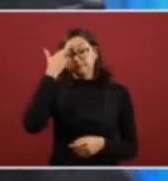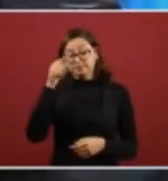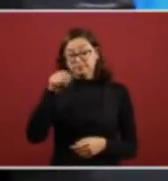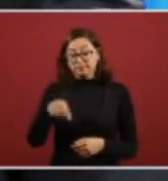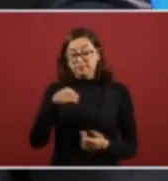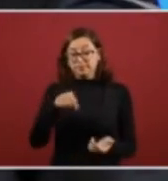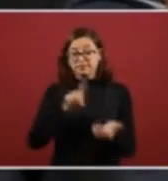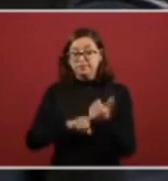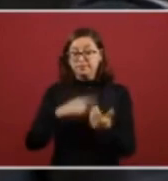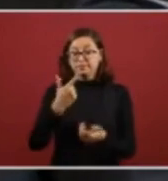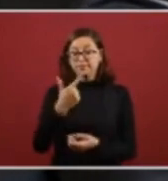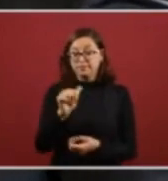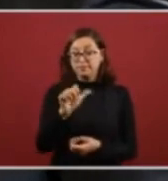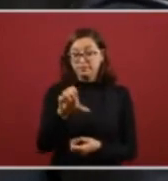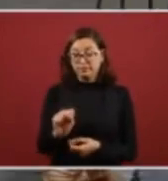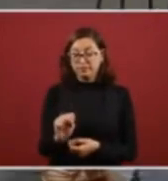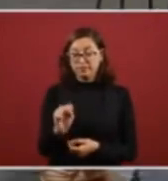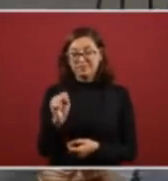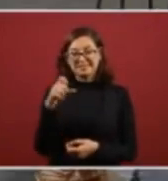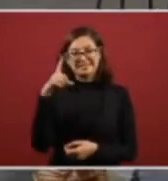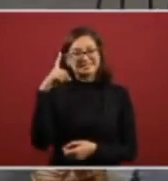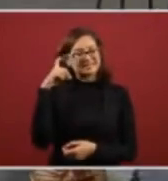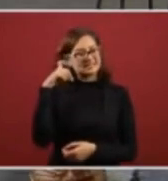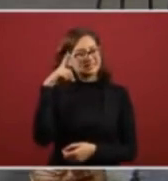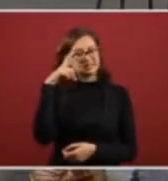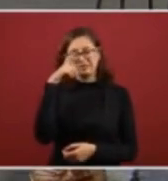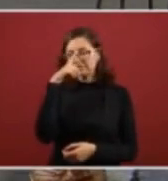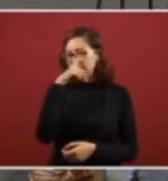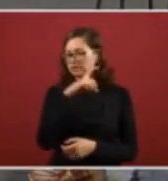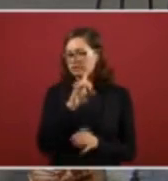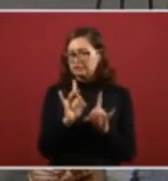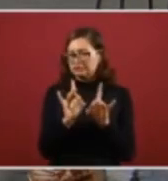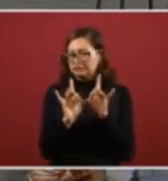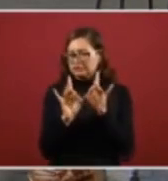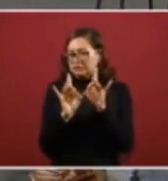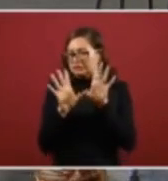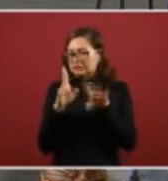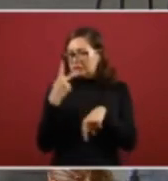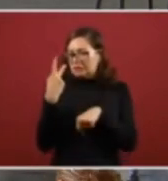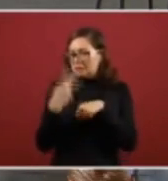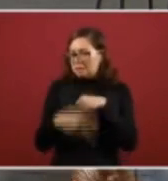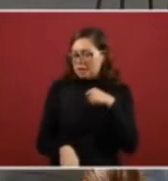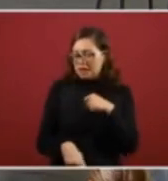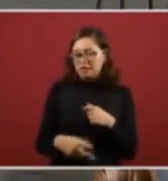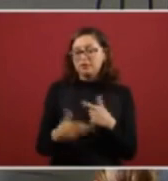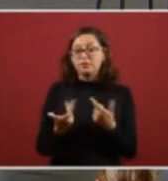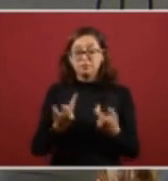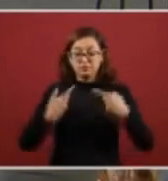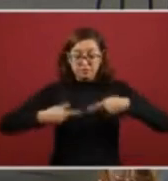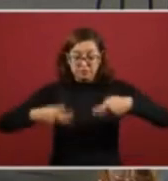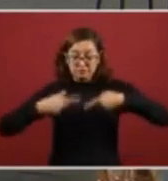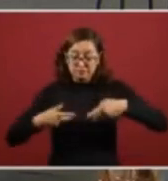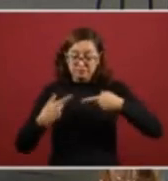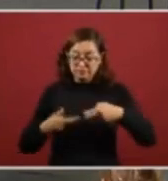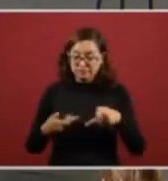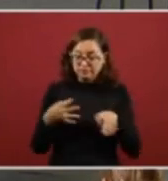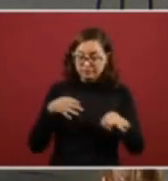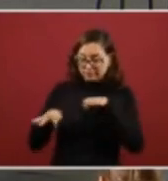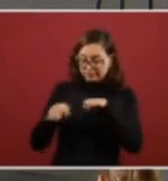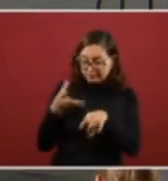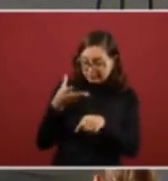that this combustible has makes it very difficult job to repair and